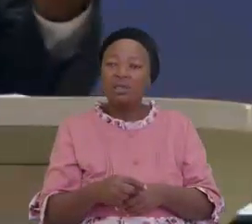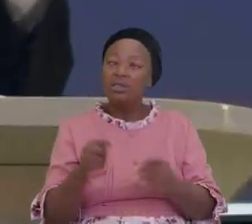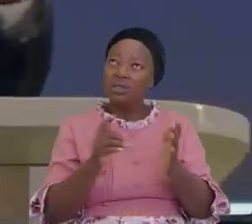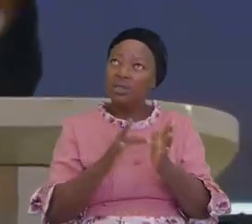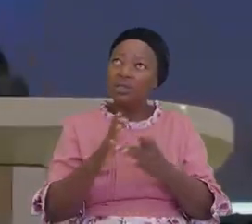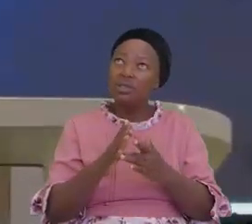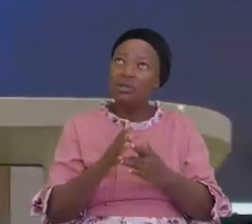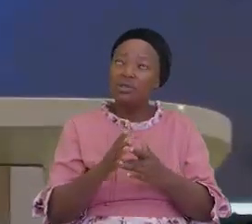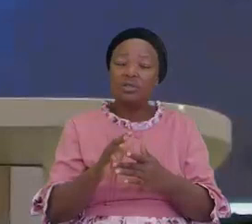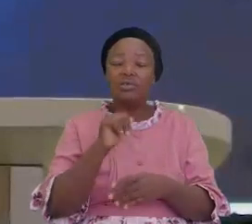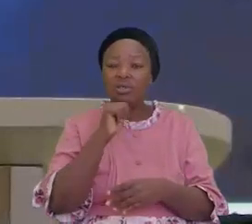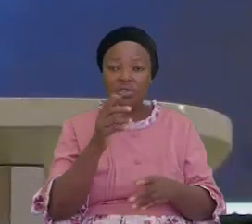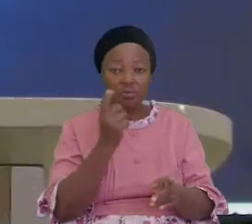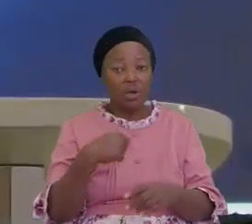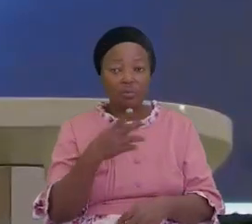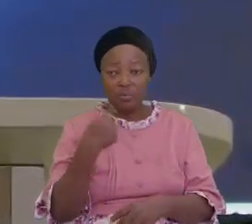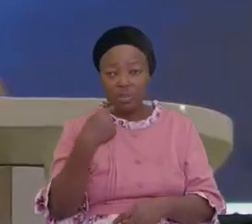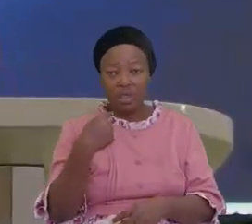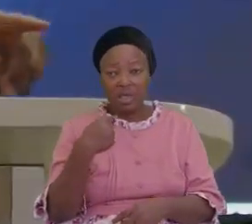thine be done."